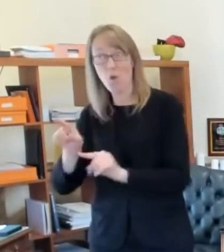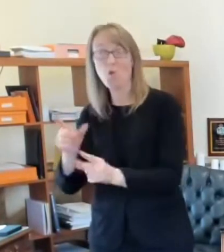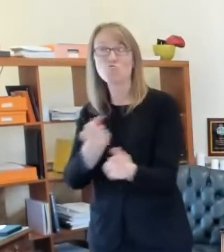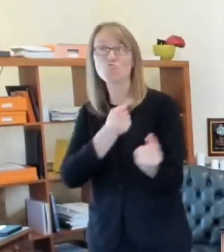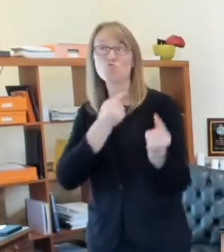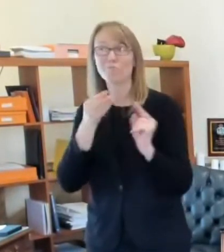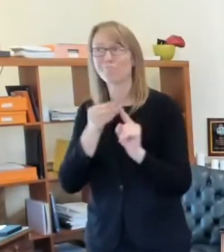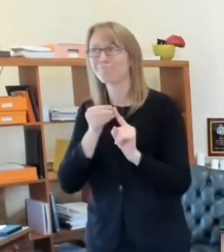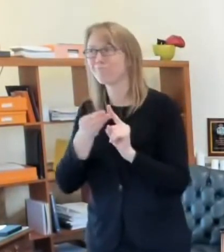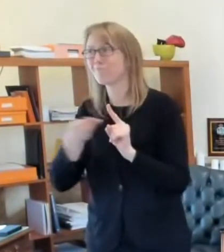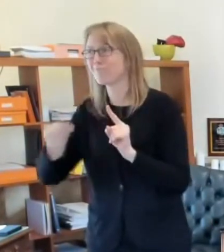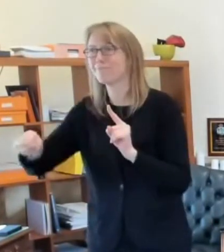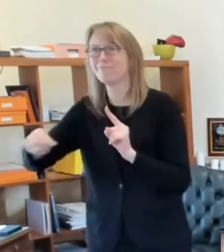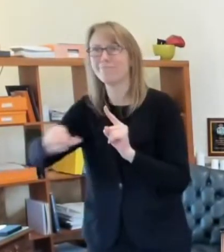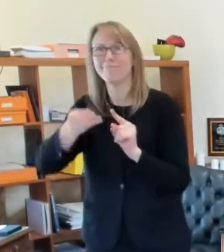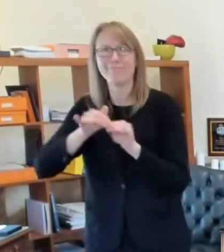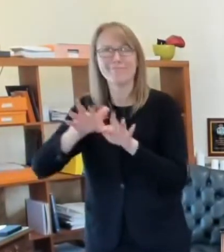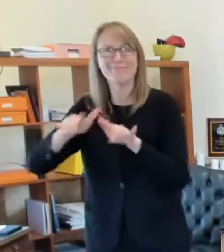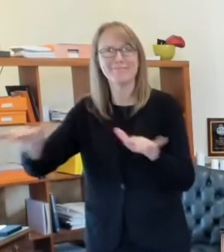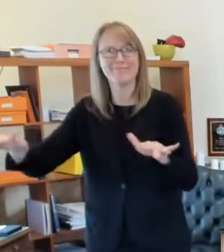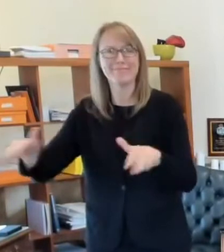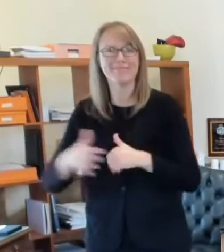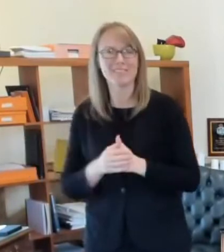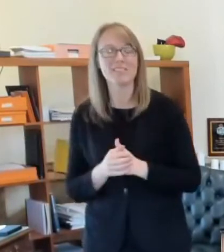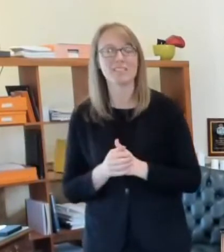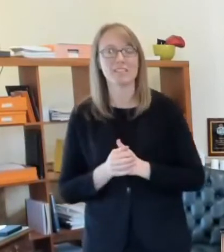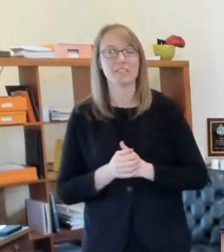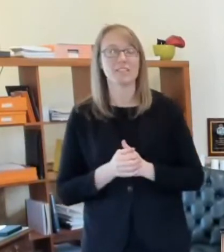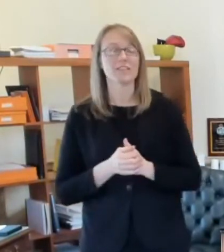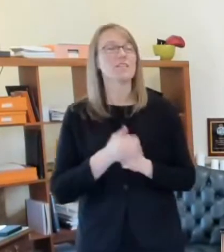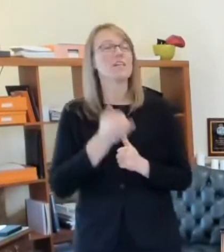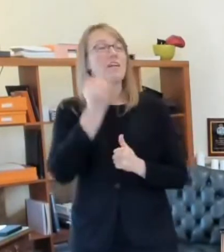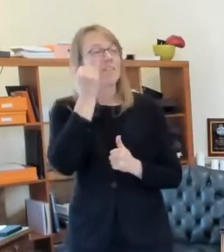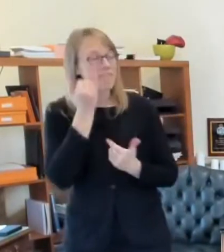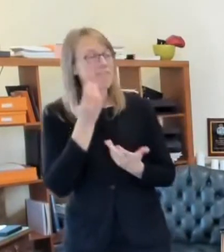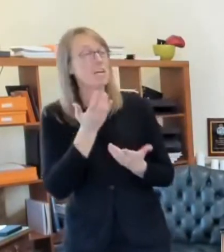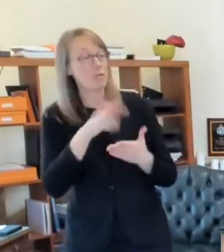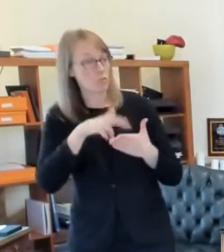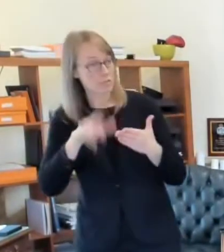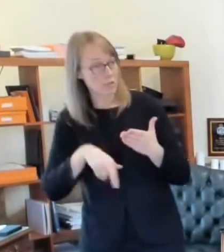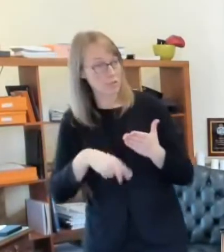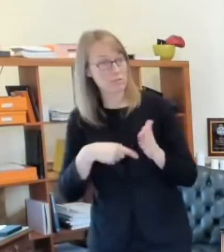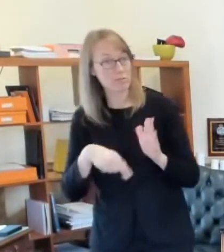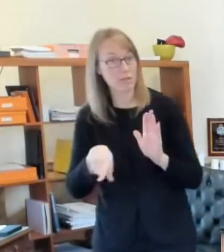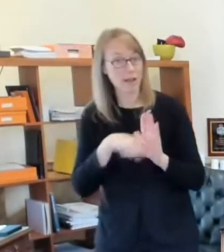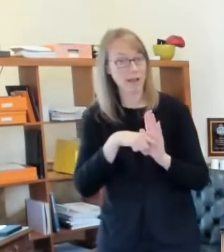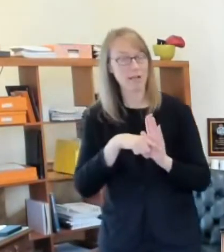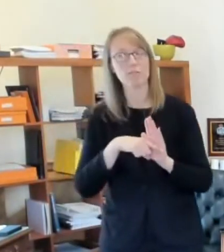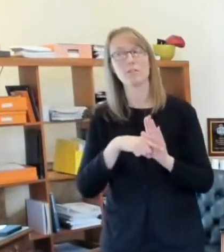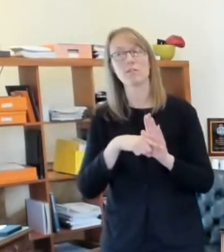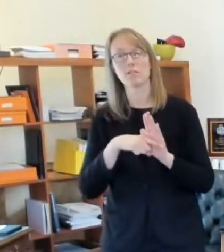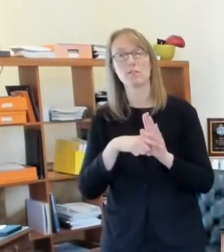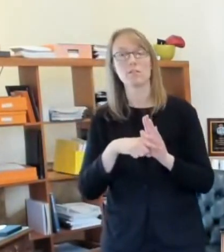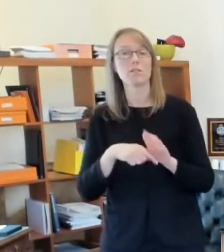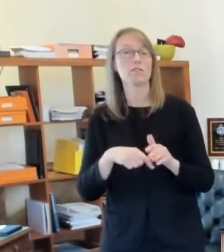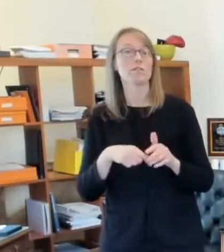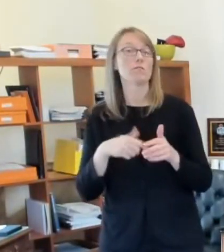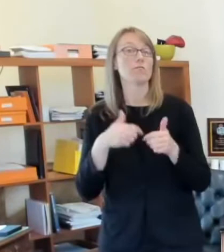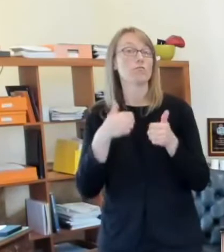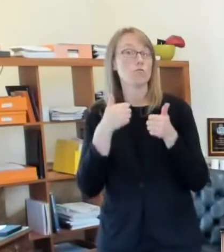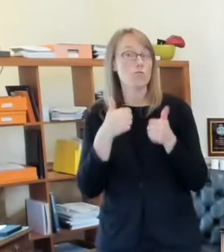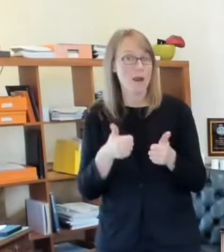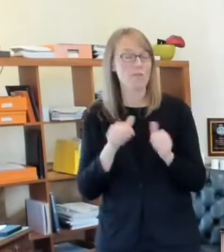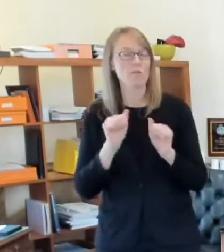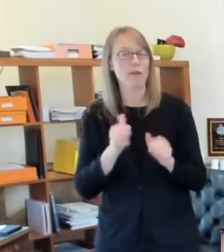test back. And then, of course, if it's negative, you haven't exposed yourself to something else in the